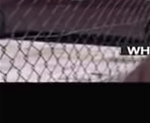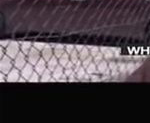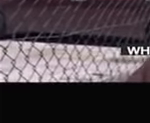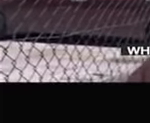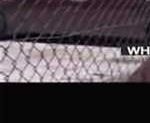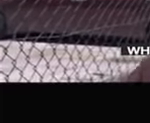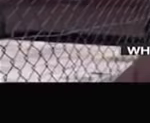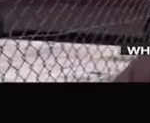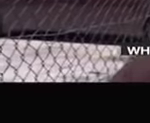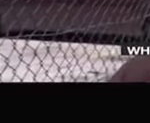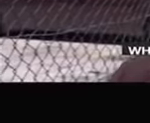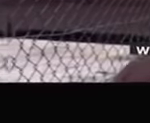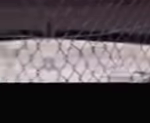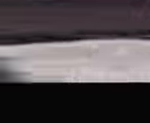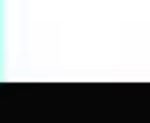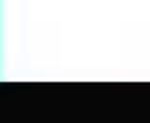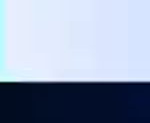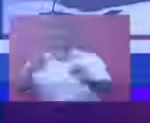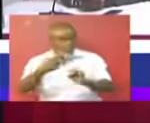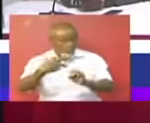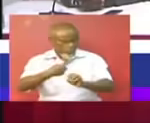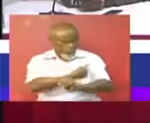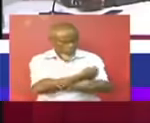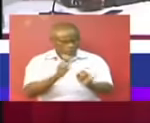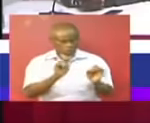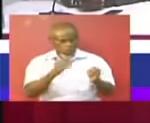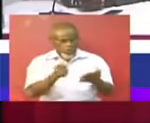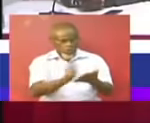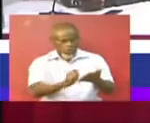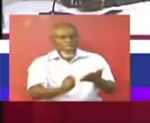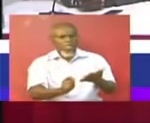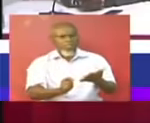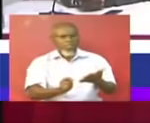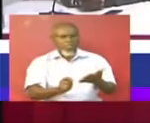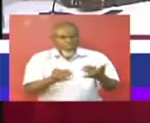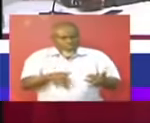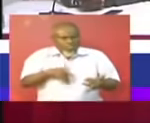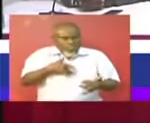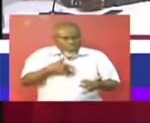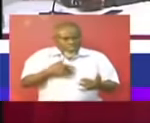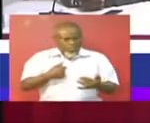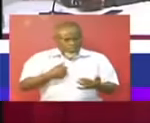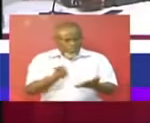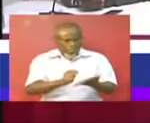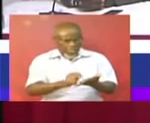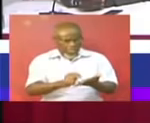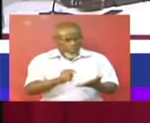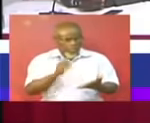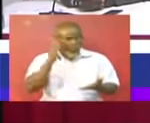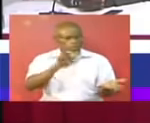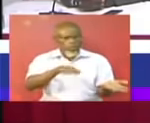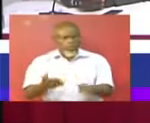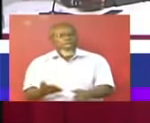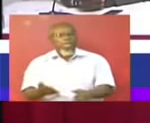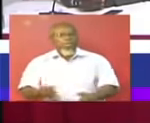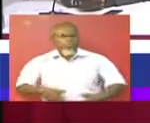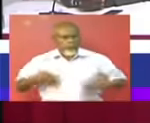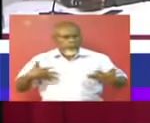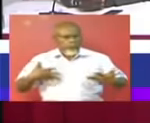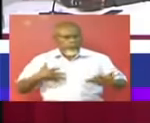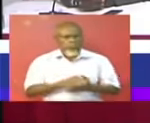book, I feel like I'm signing away my life. So I'll be happy to take this question. So the forms that have